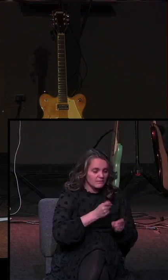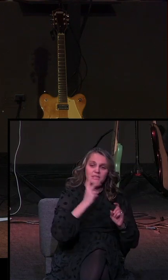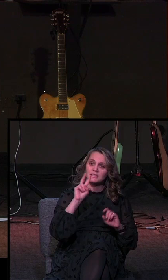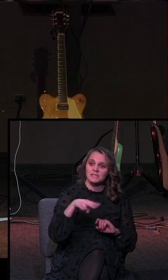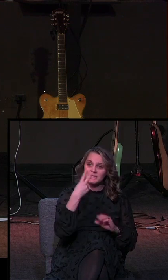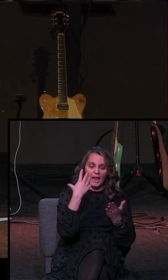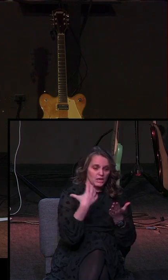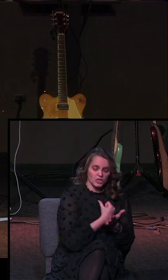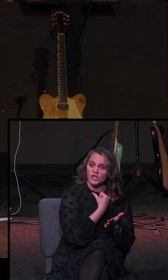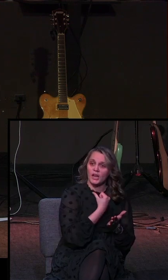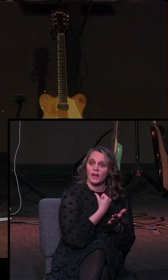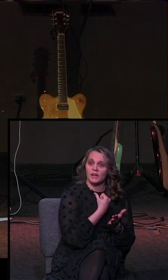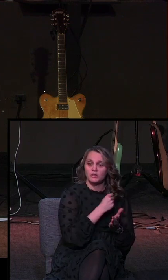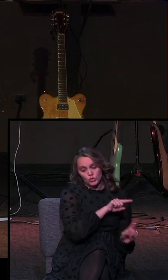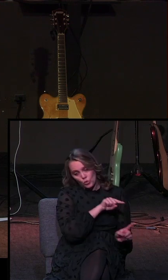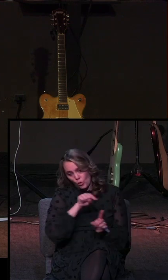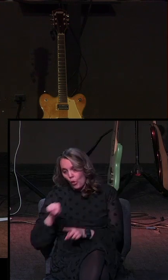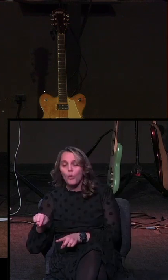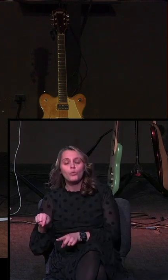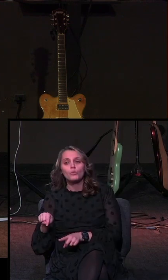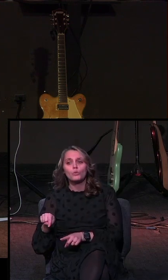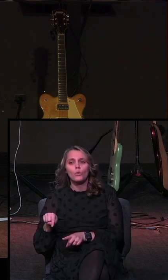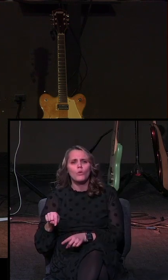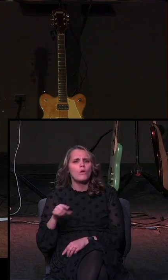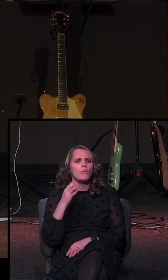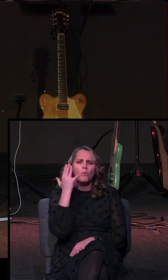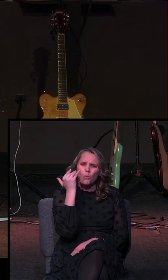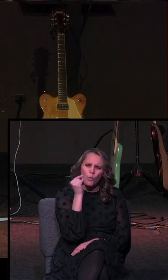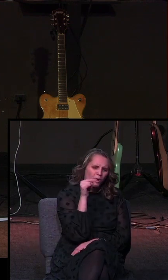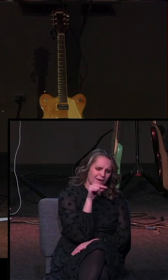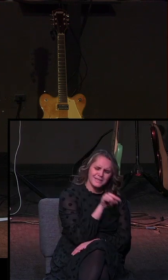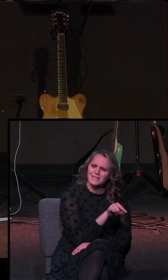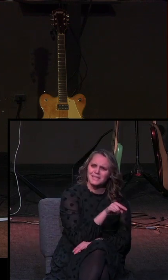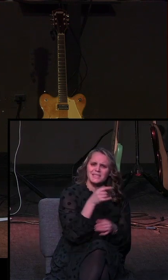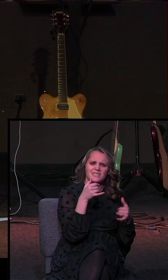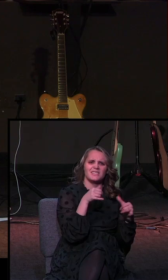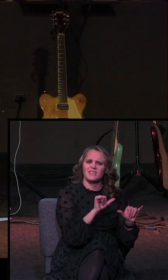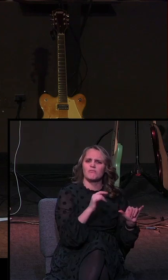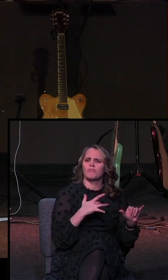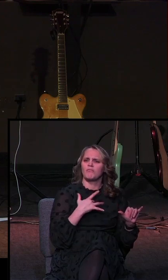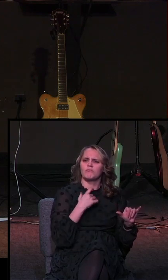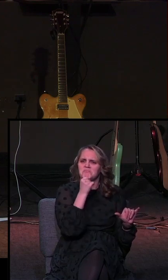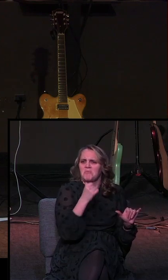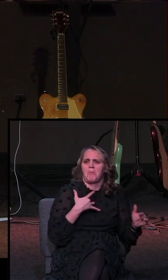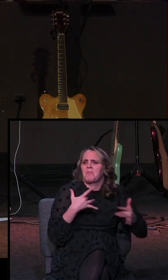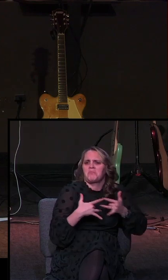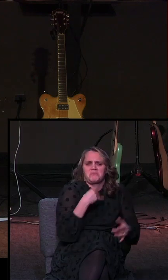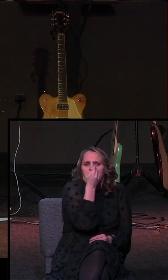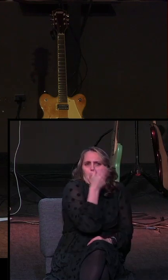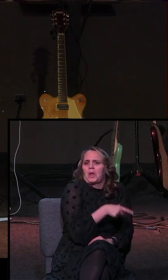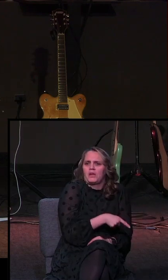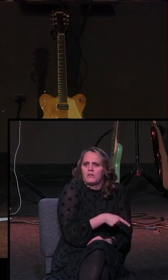of the city repent, God spares them. Why is Jonah still so uncaring? Why does he not give a rip about